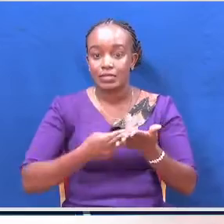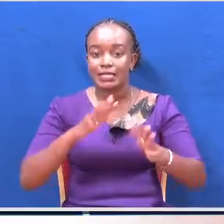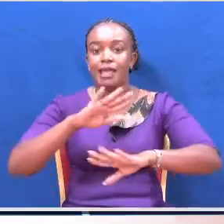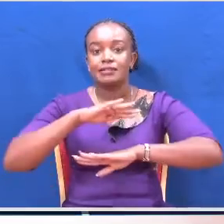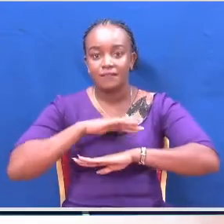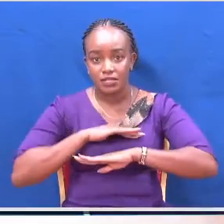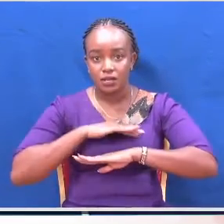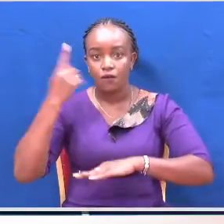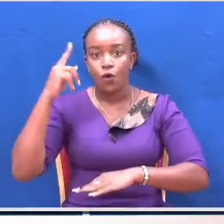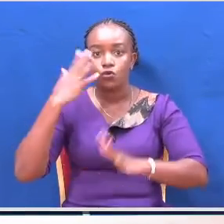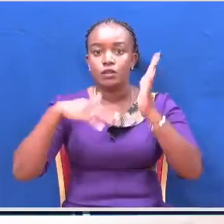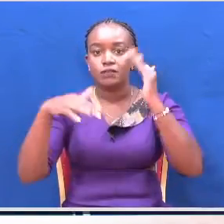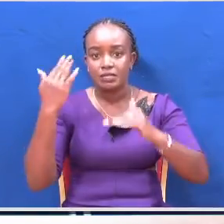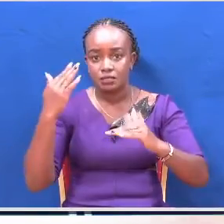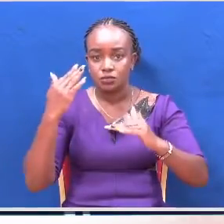universities